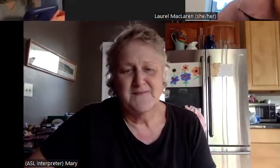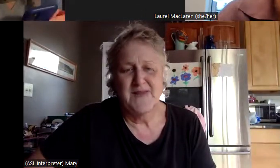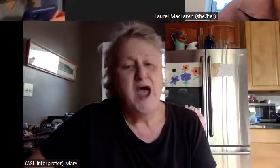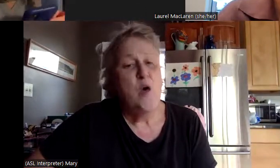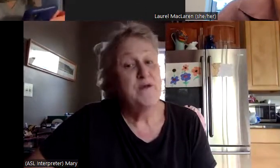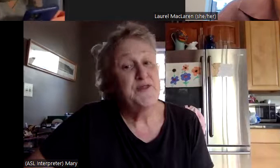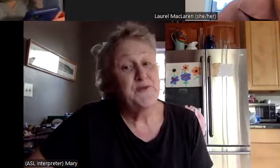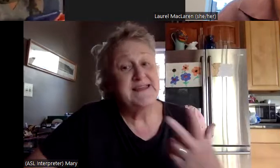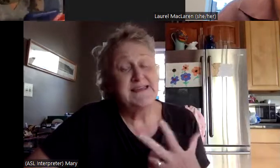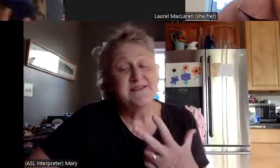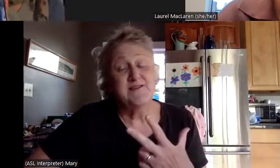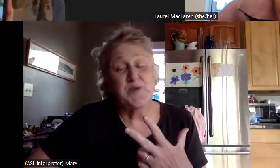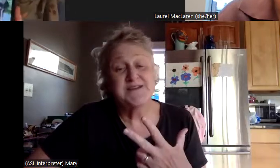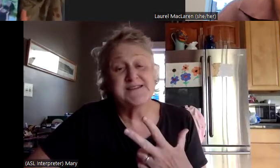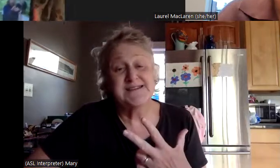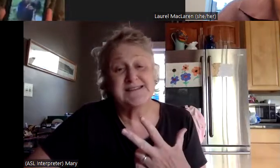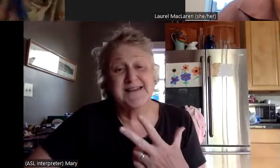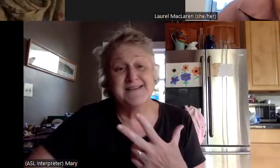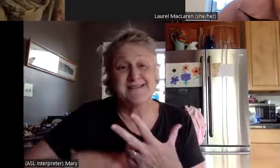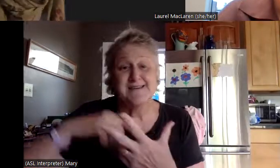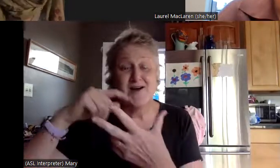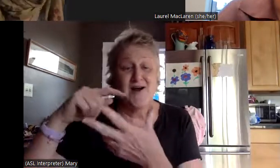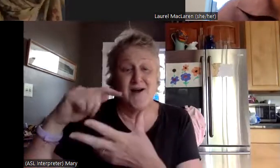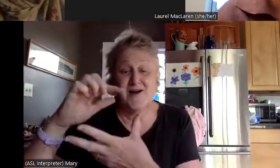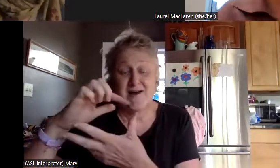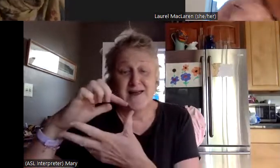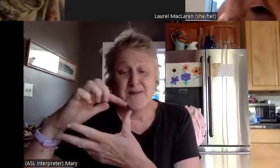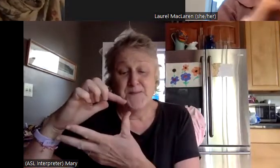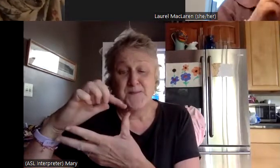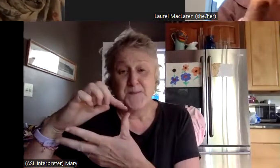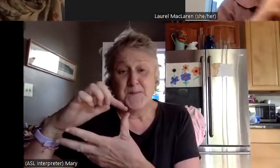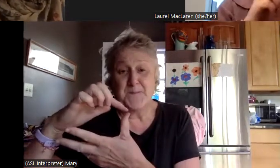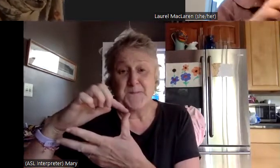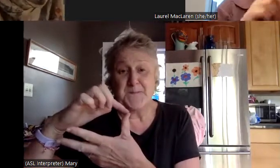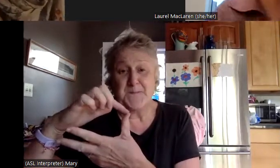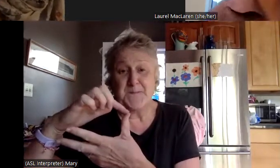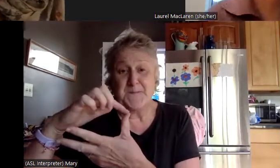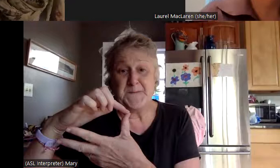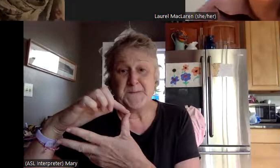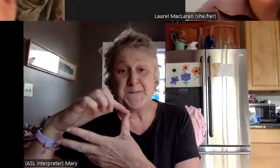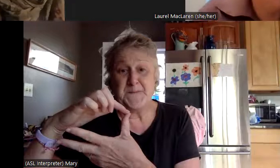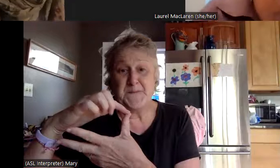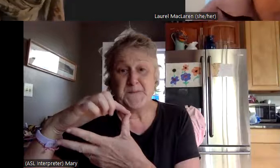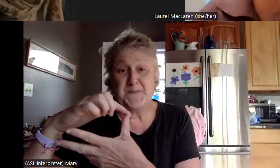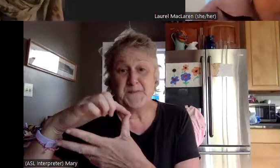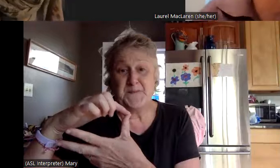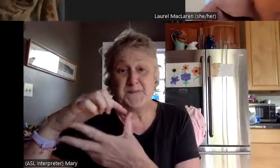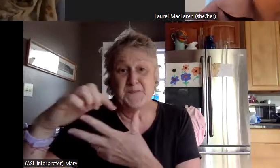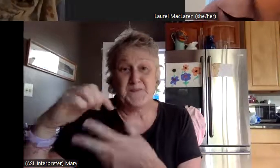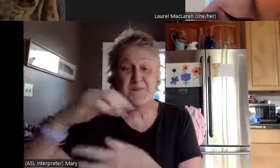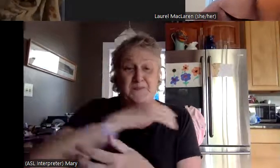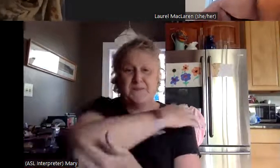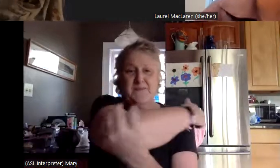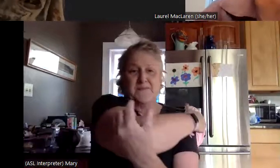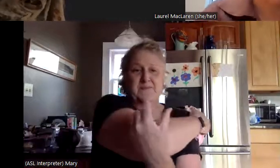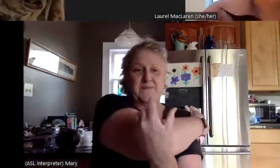get you. Well, the Oh, three things this of is a garter poisonous snake. snakes I mean, are I know, but they still can. if you've been bitten by